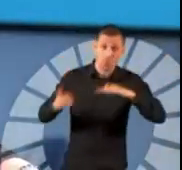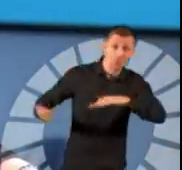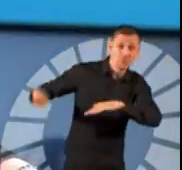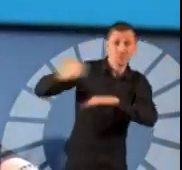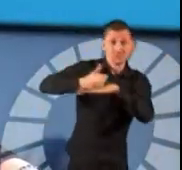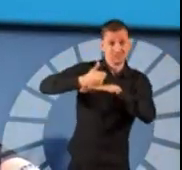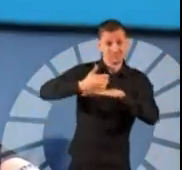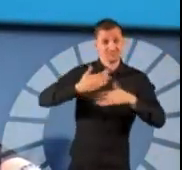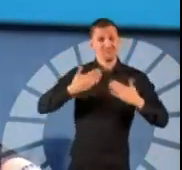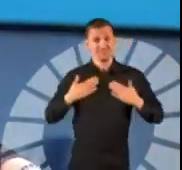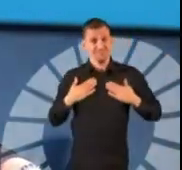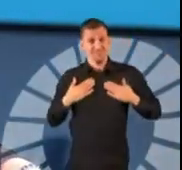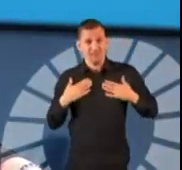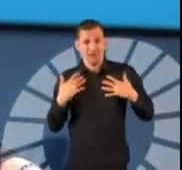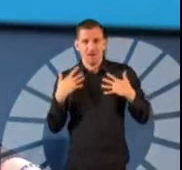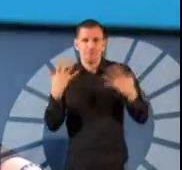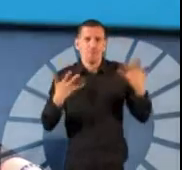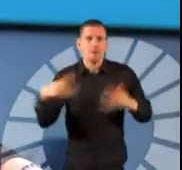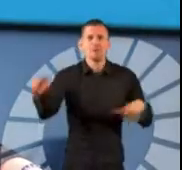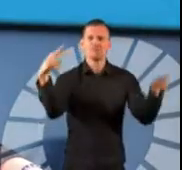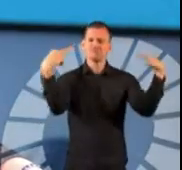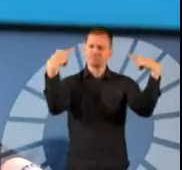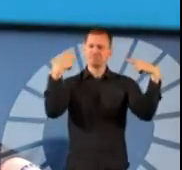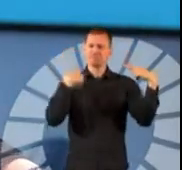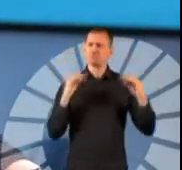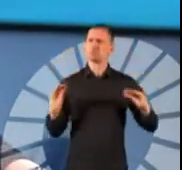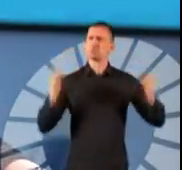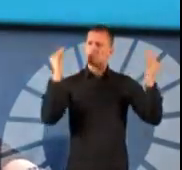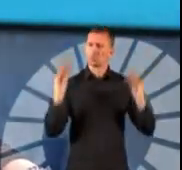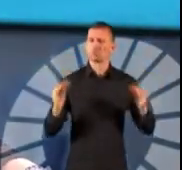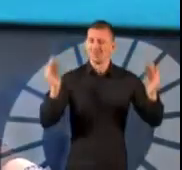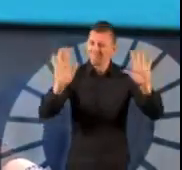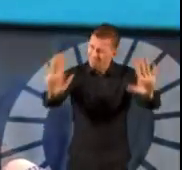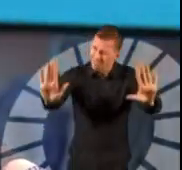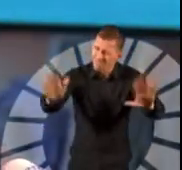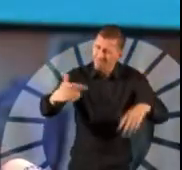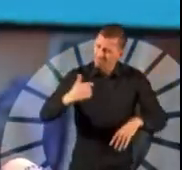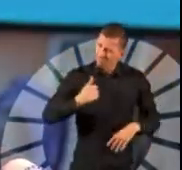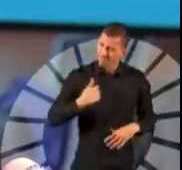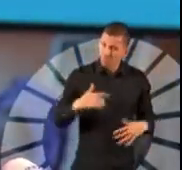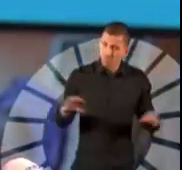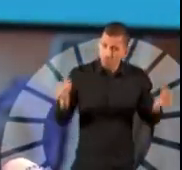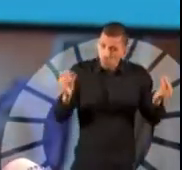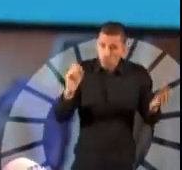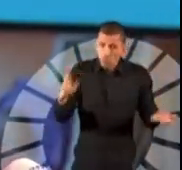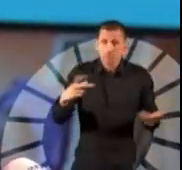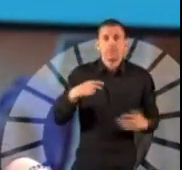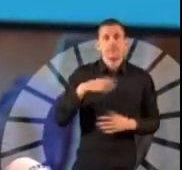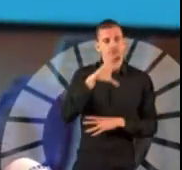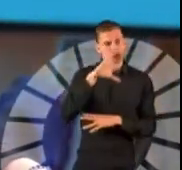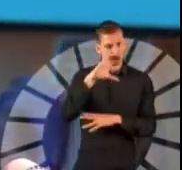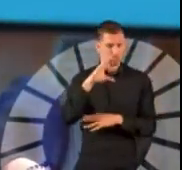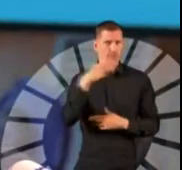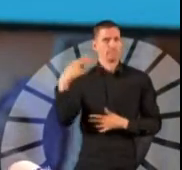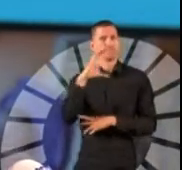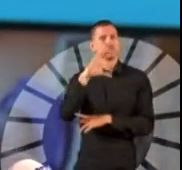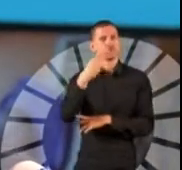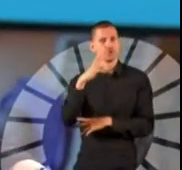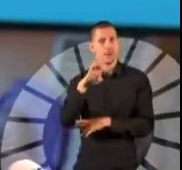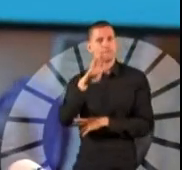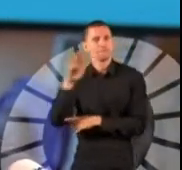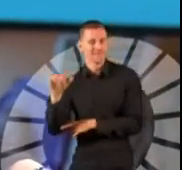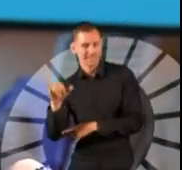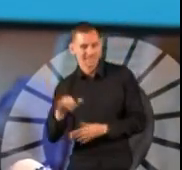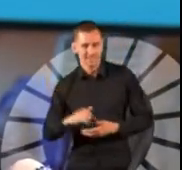feminist. 10 years ago, young women like myself took to the streets and changed the course of